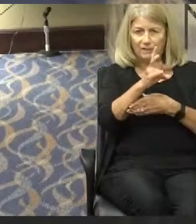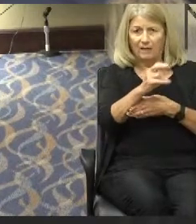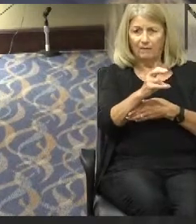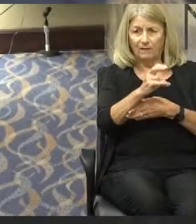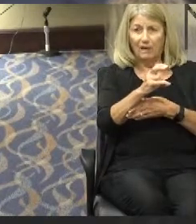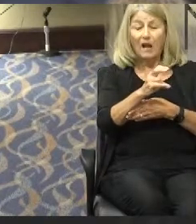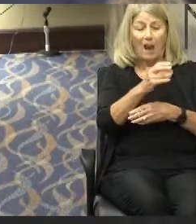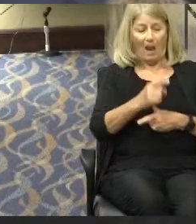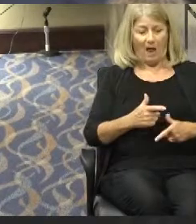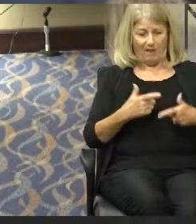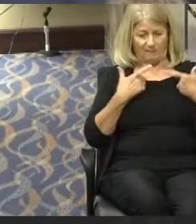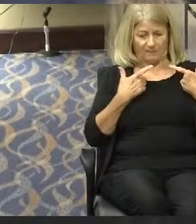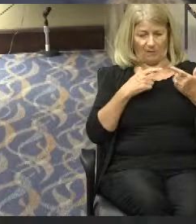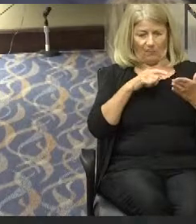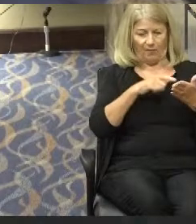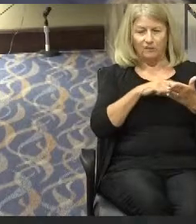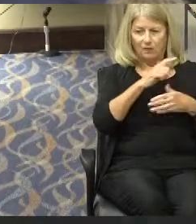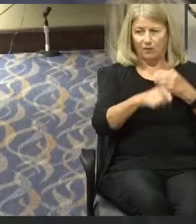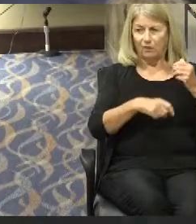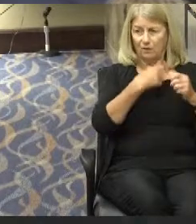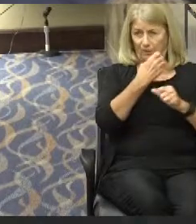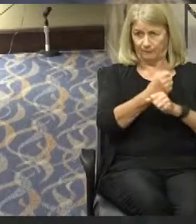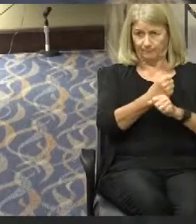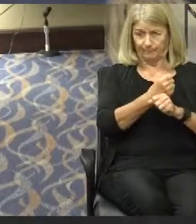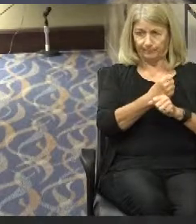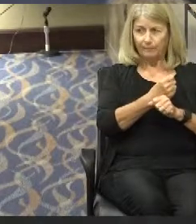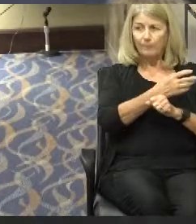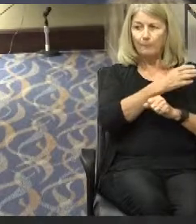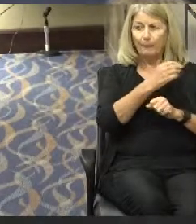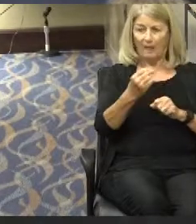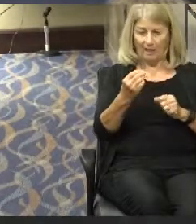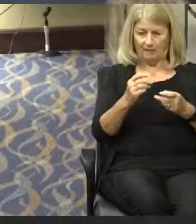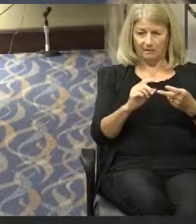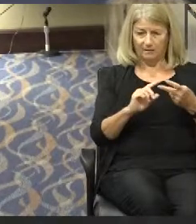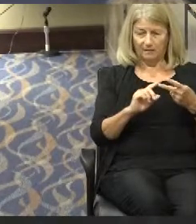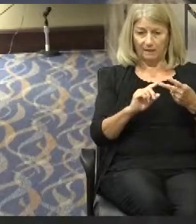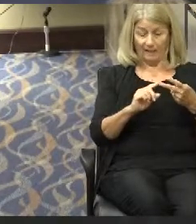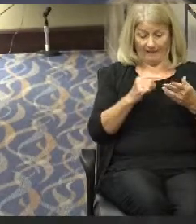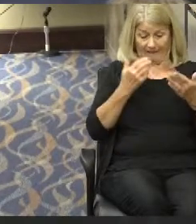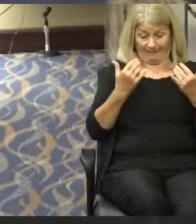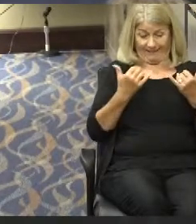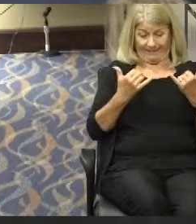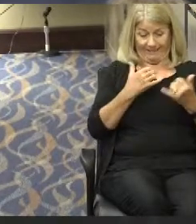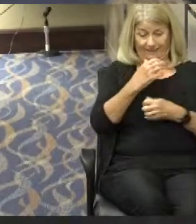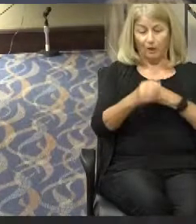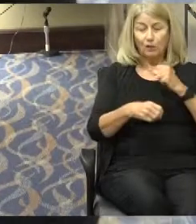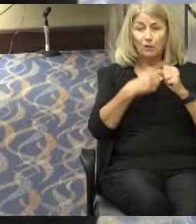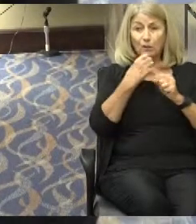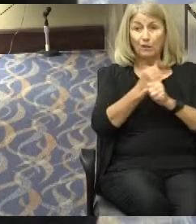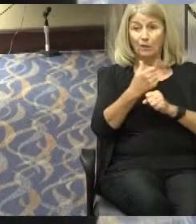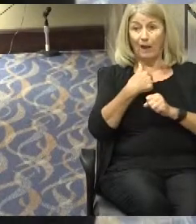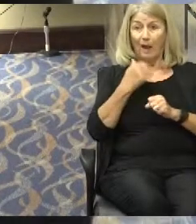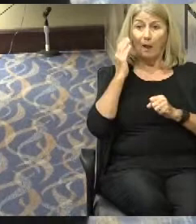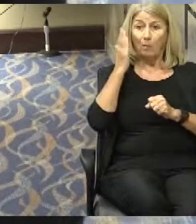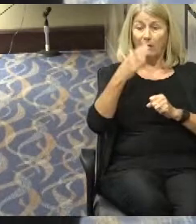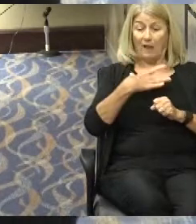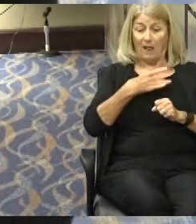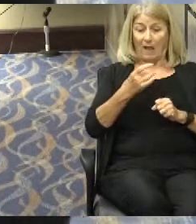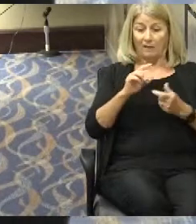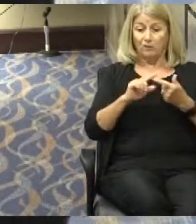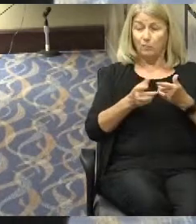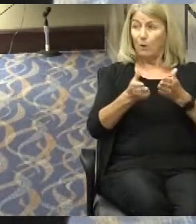807 lives this year. And this year, I would like to